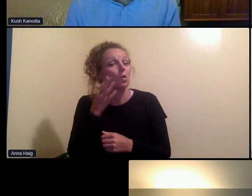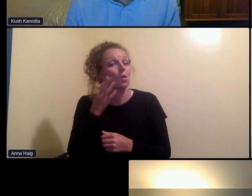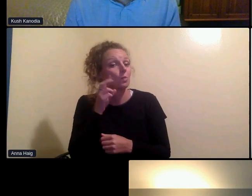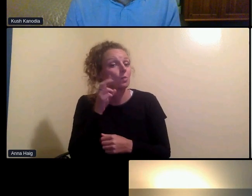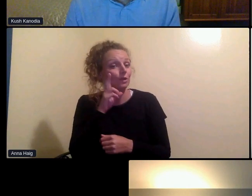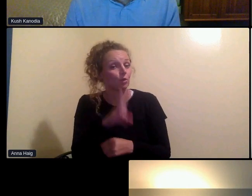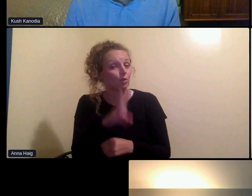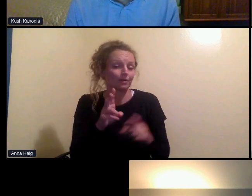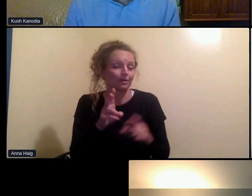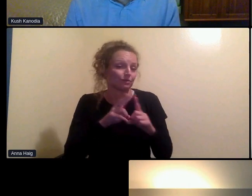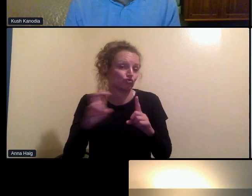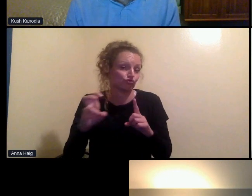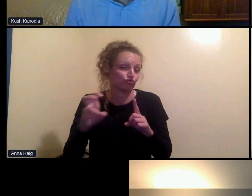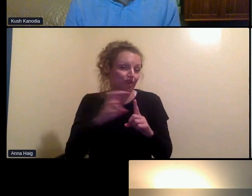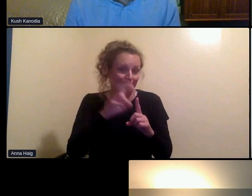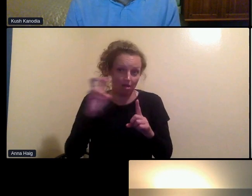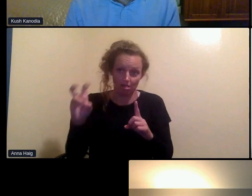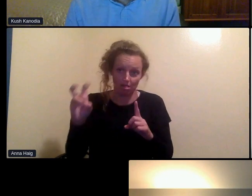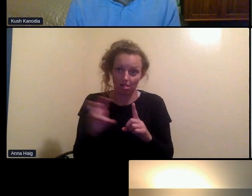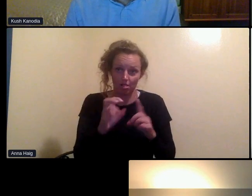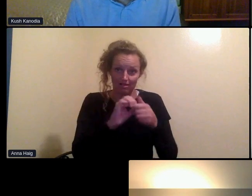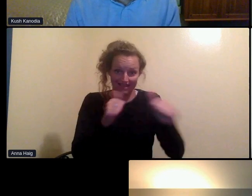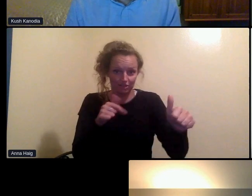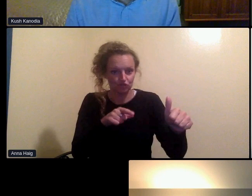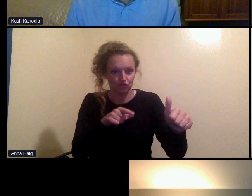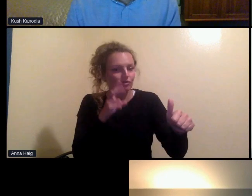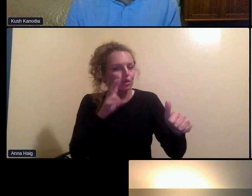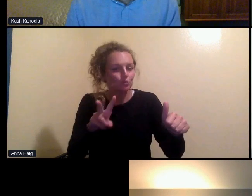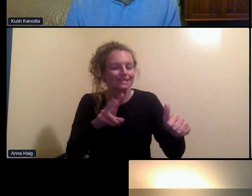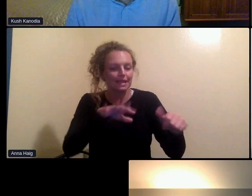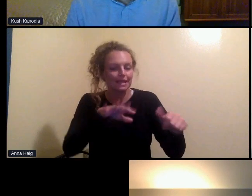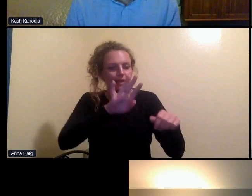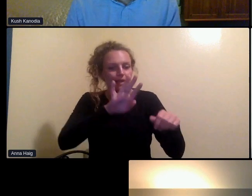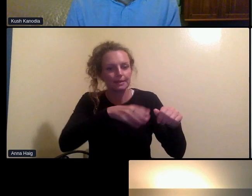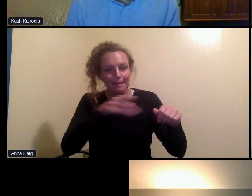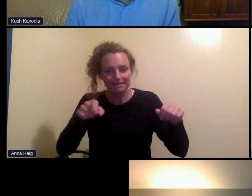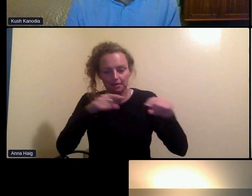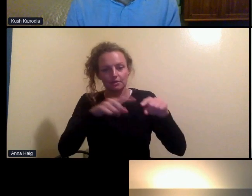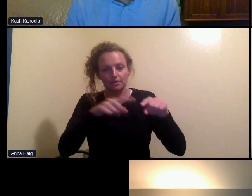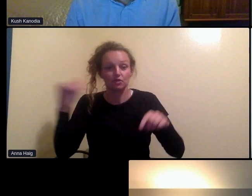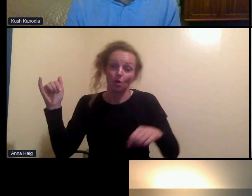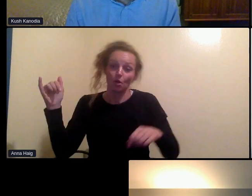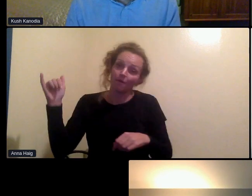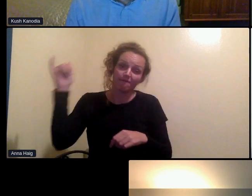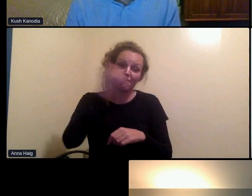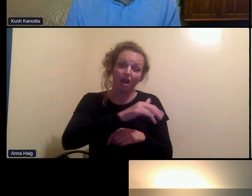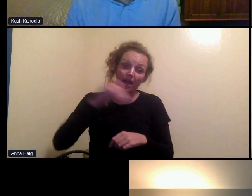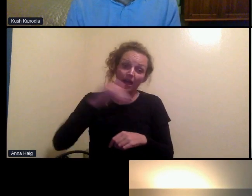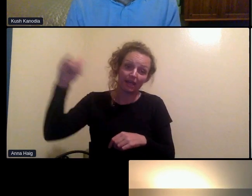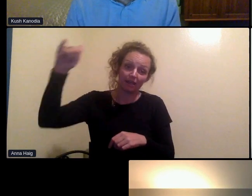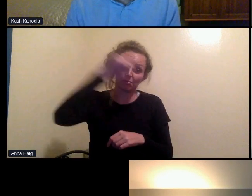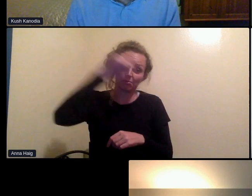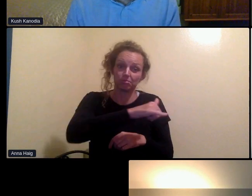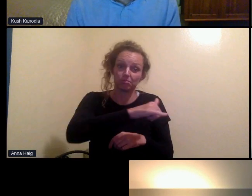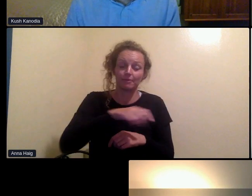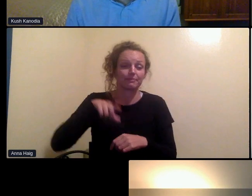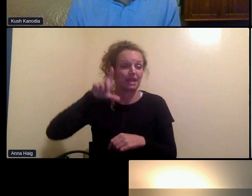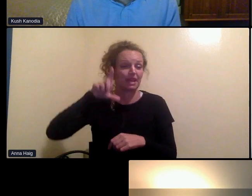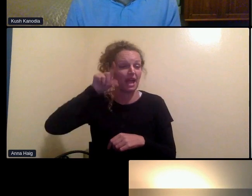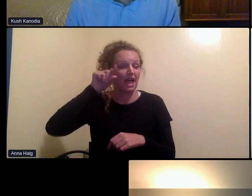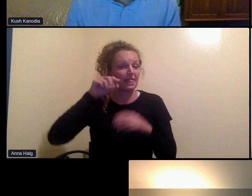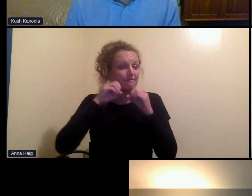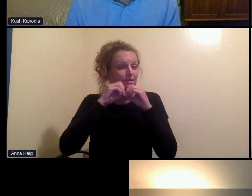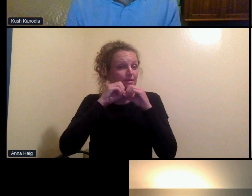and with the hotels. So in aviation, we account, we're up 11 billion, 9 billion in